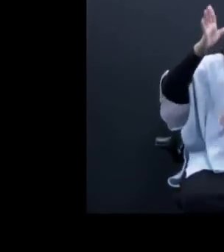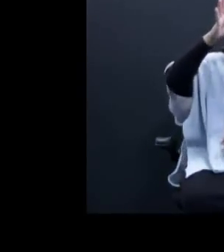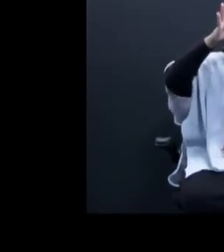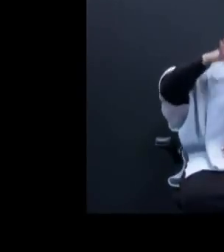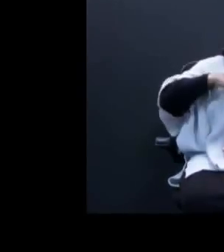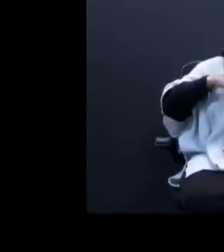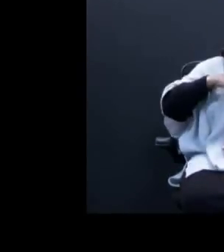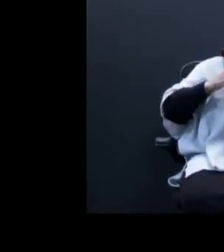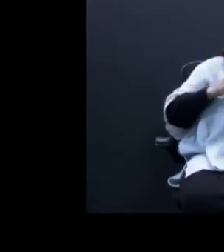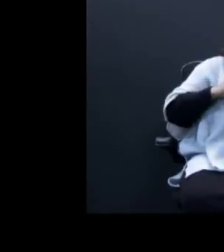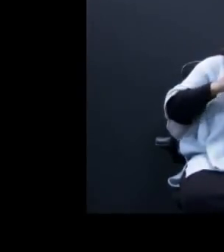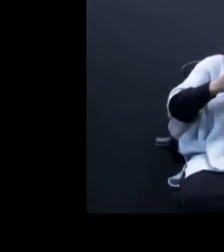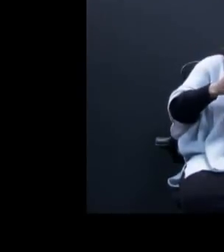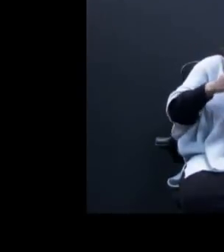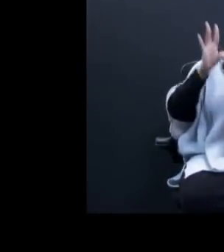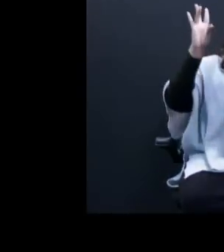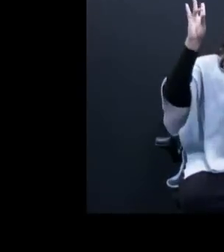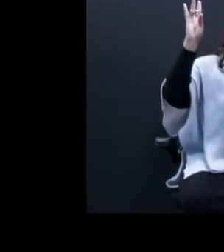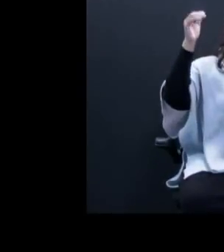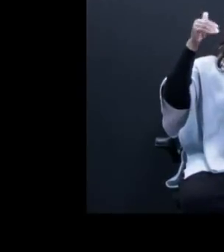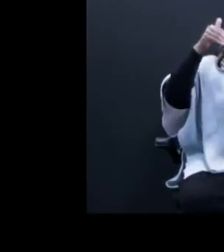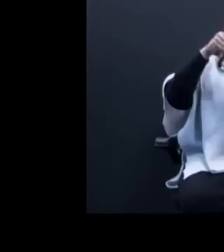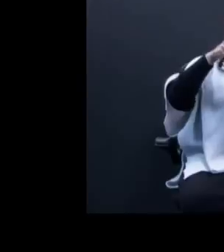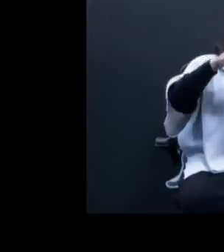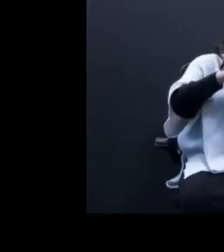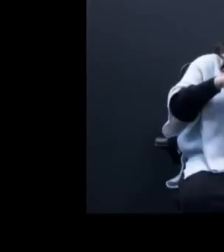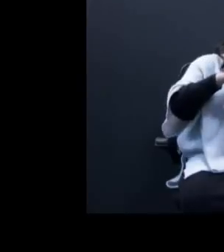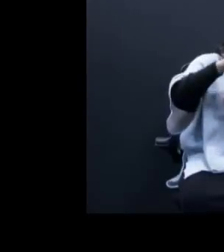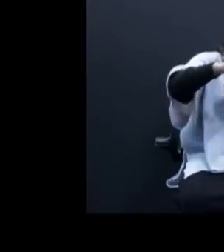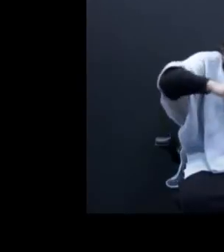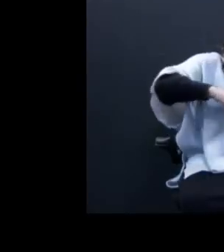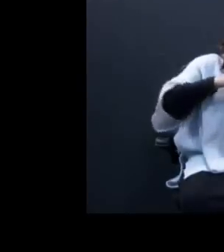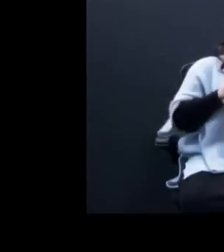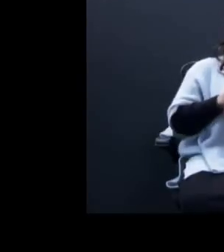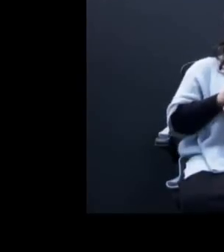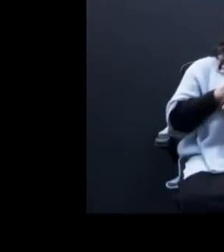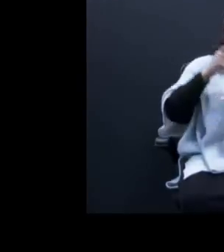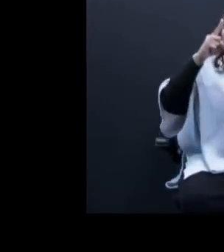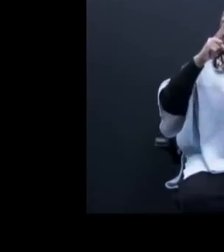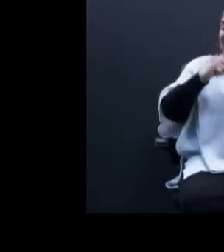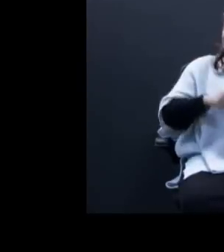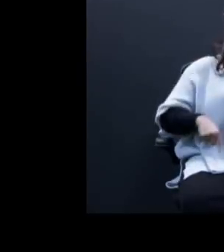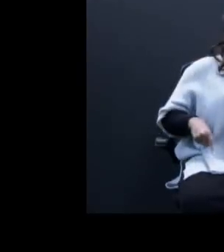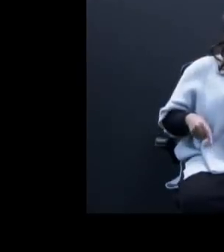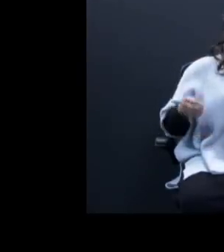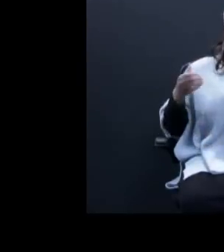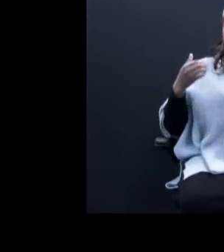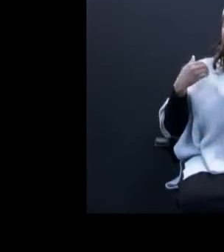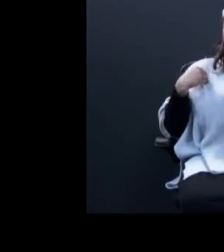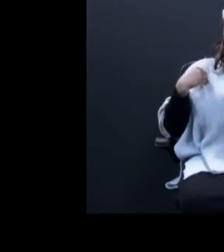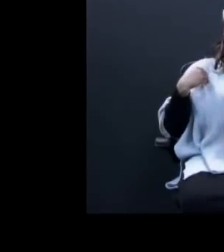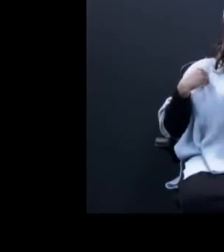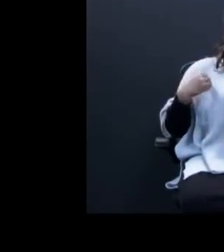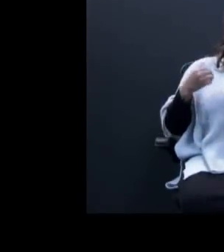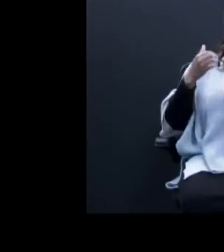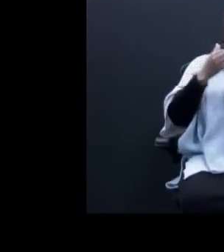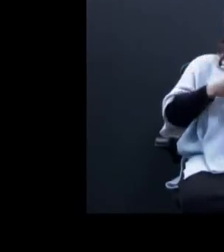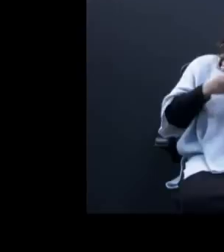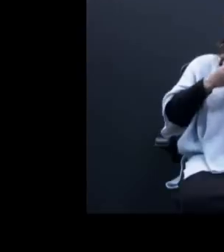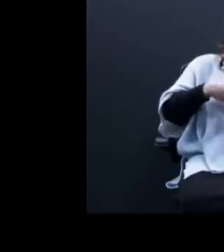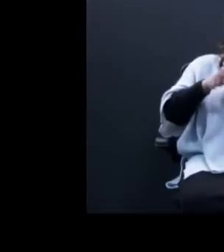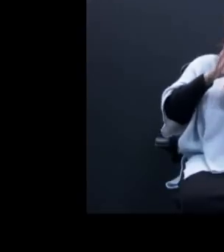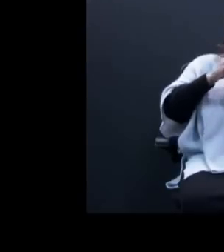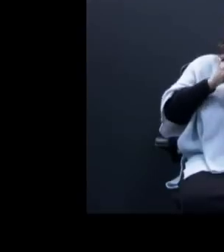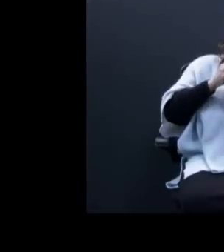7,000 years. You understand? You cannot have the Feast of Unleavened Bread and the Passover